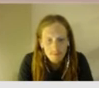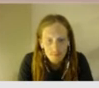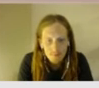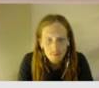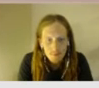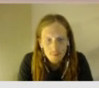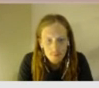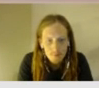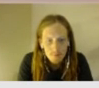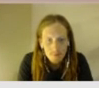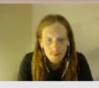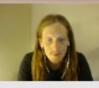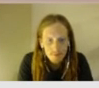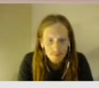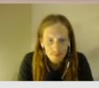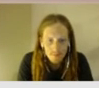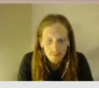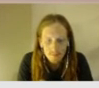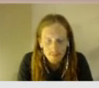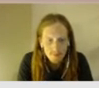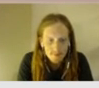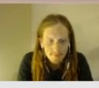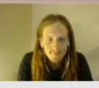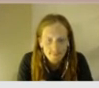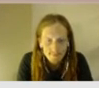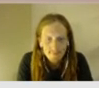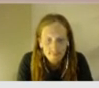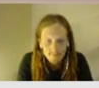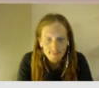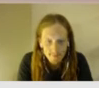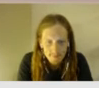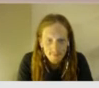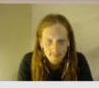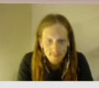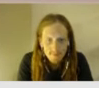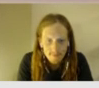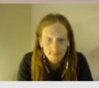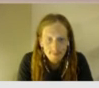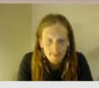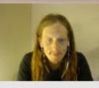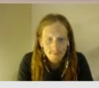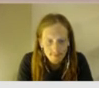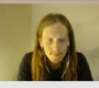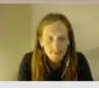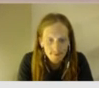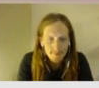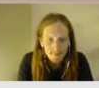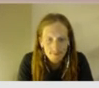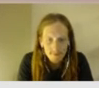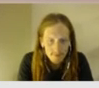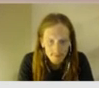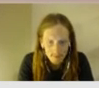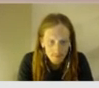grease, they'll make a little more next year than they do this year, and they can kind of eventually move up the chain and get